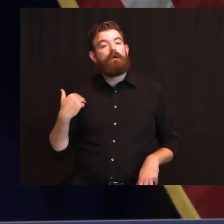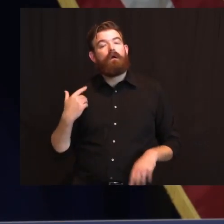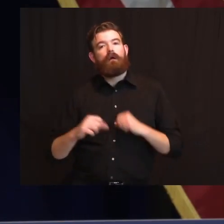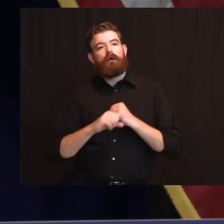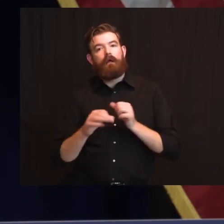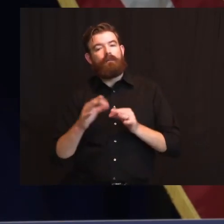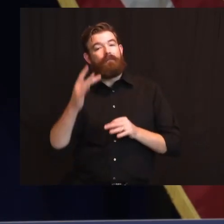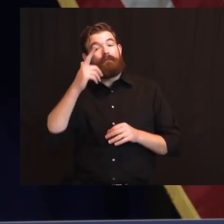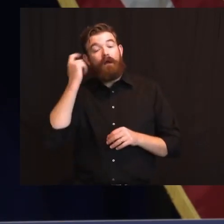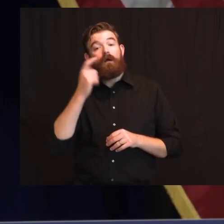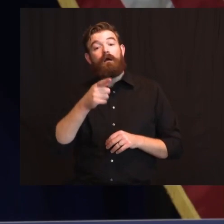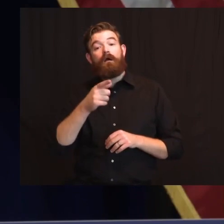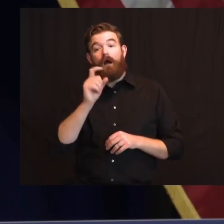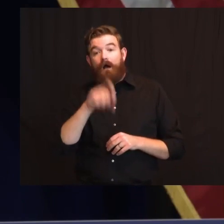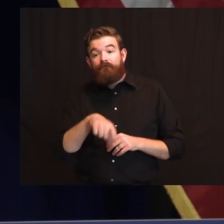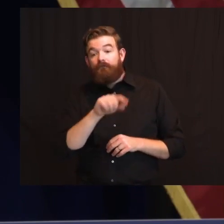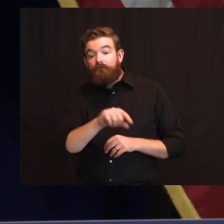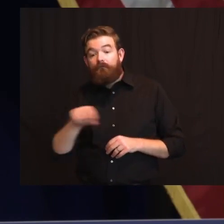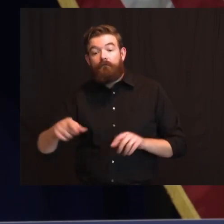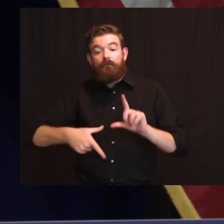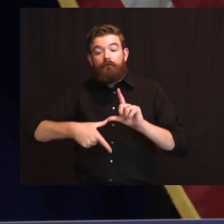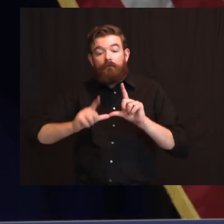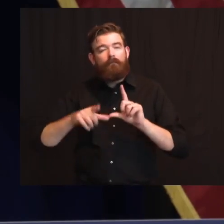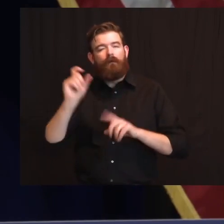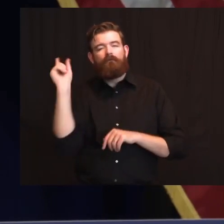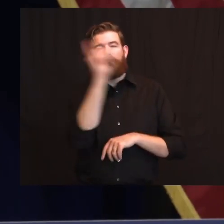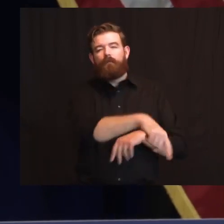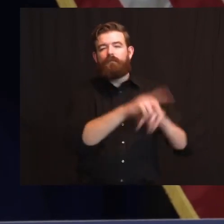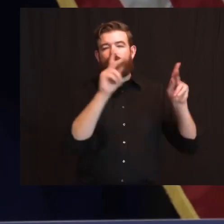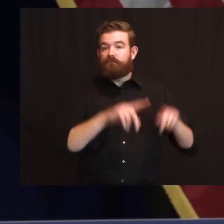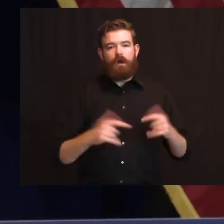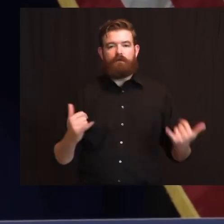that everybody should be able to get that done. Good?